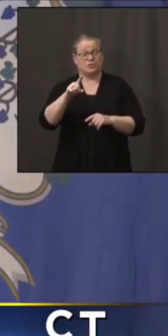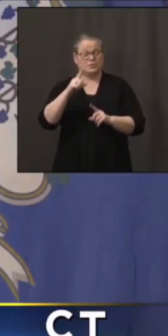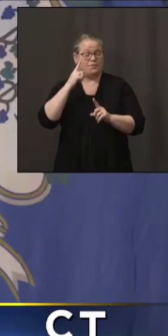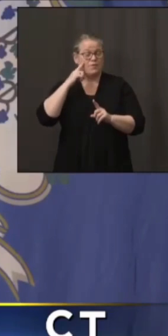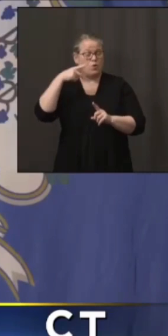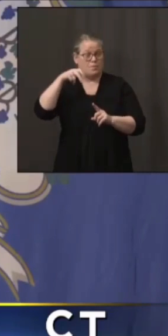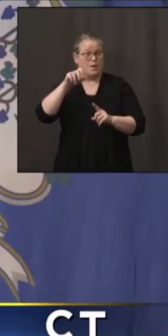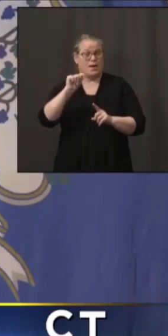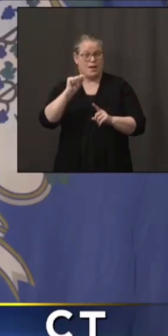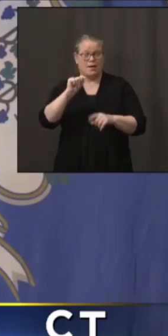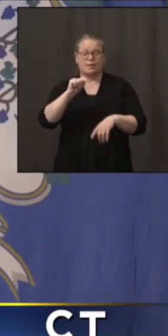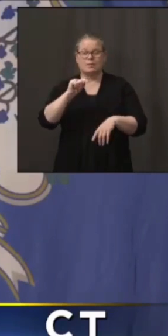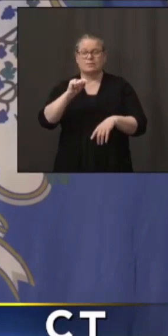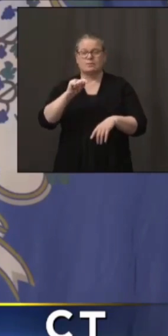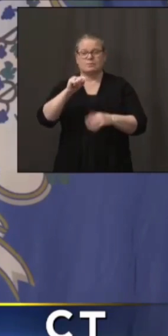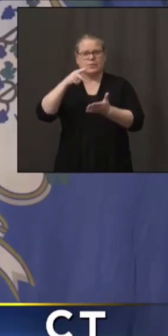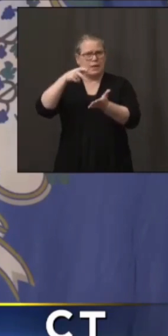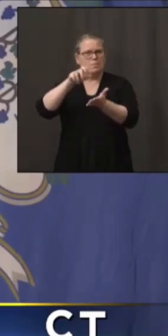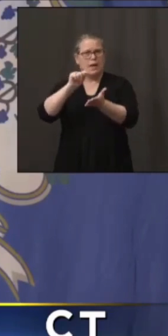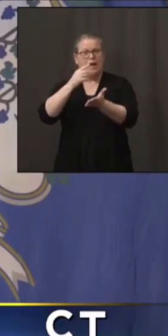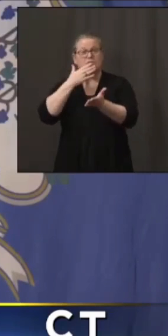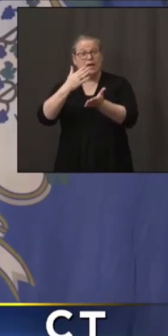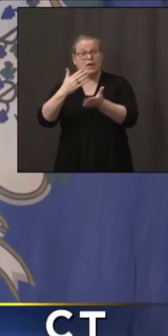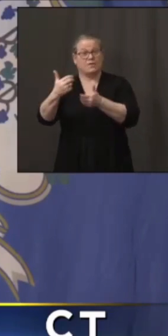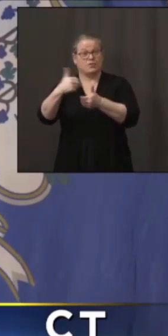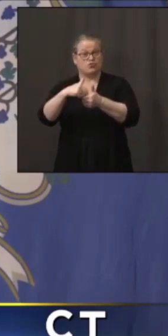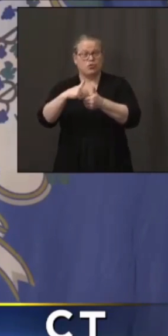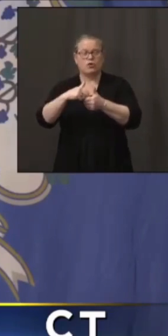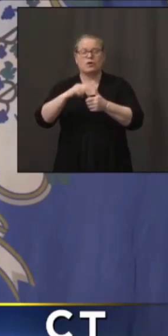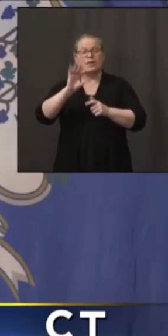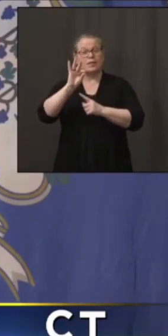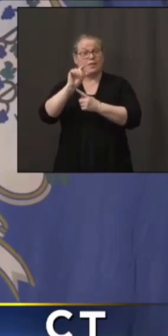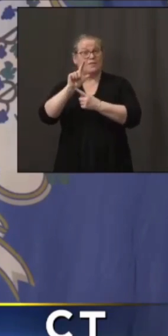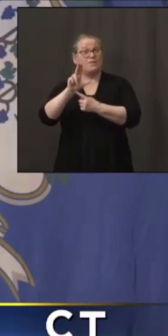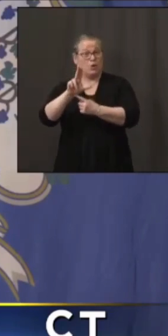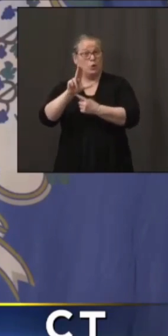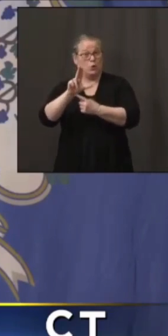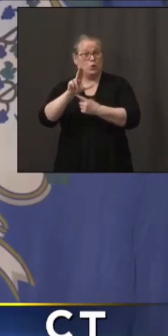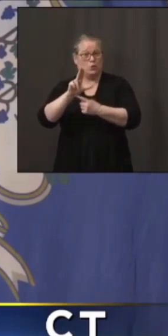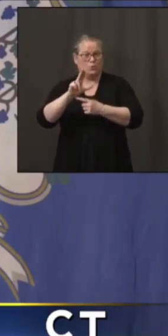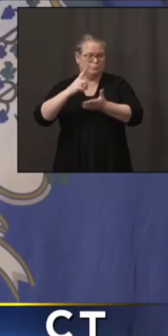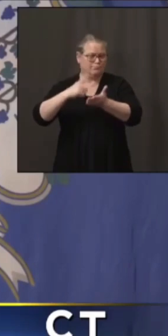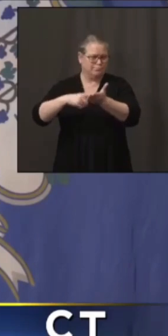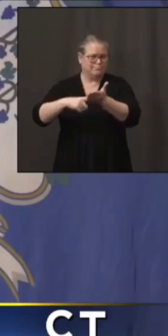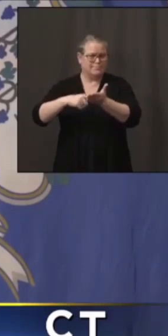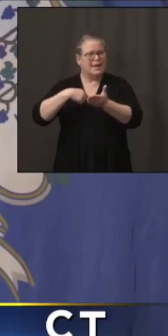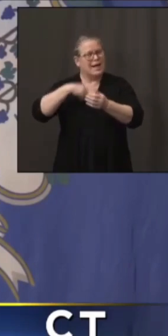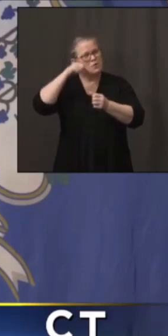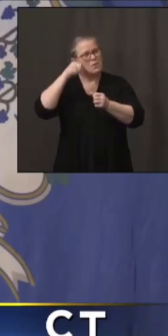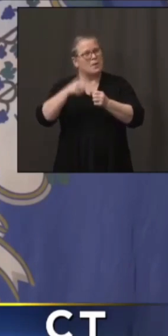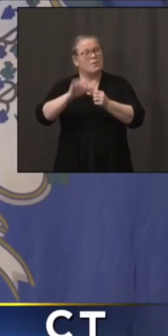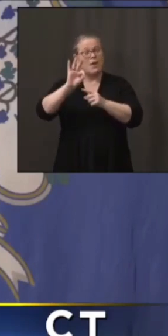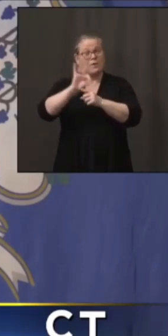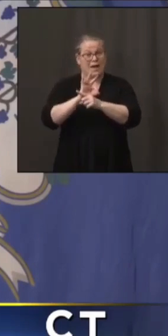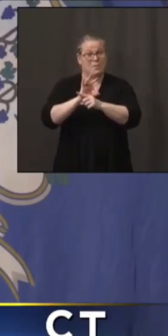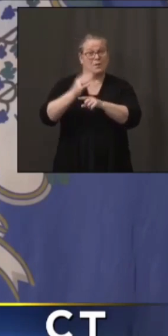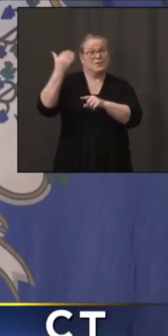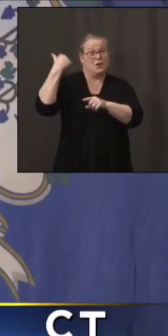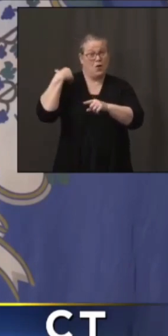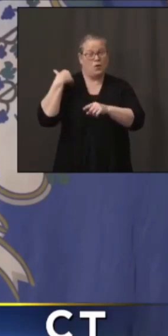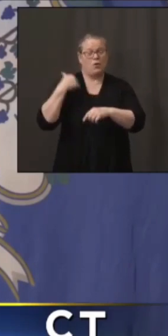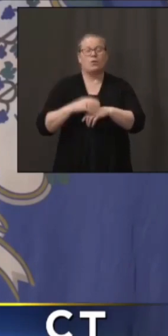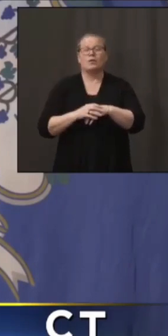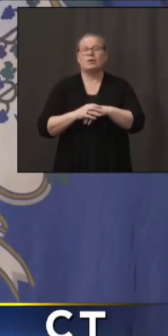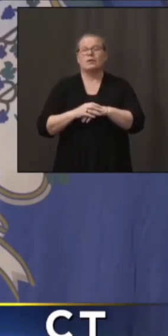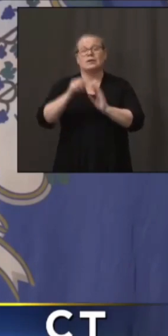us, talking about flu. And I was reminded that it was about 9 months ago that the Surgeon General came up